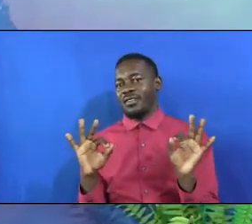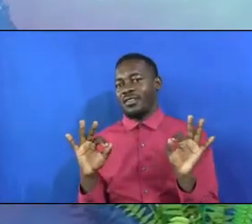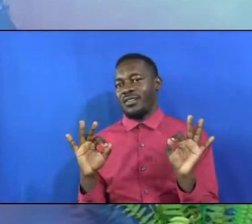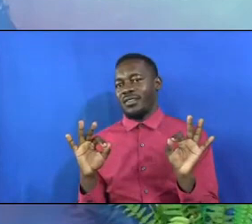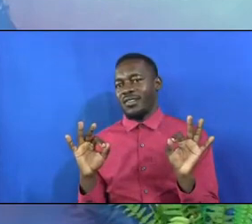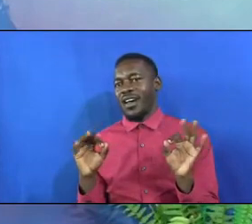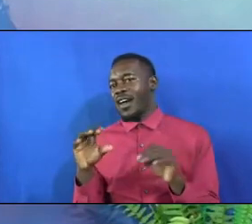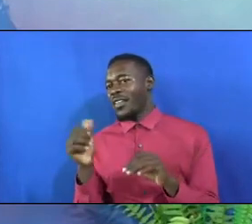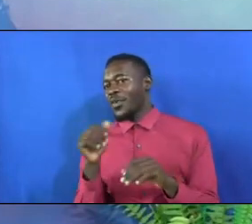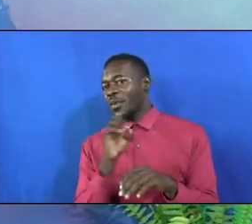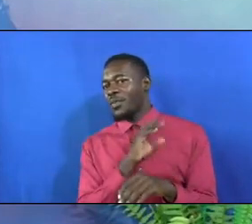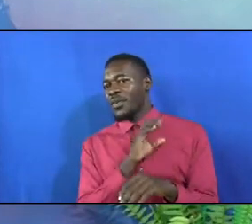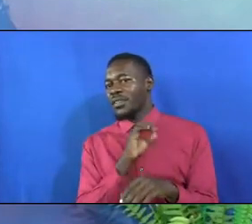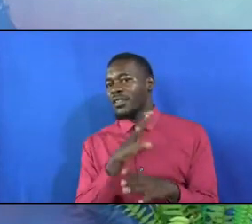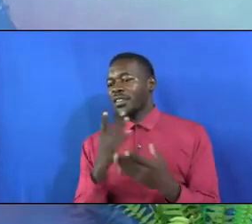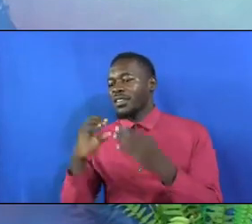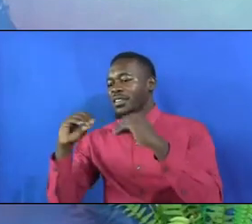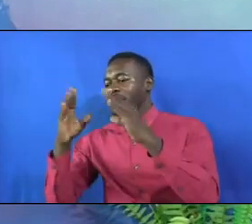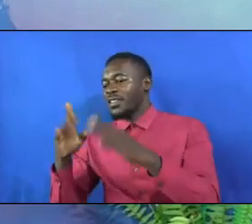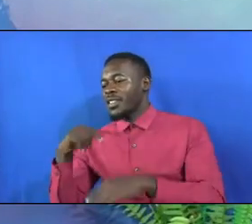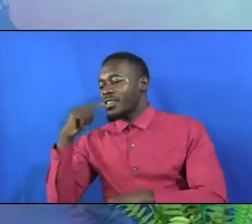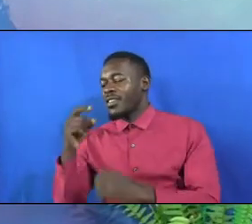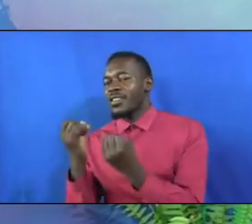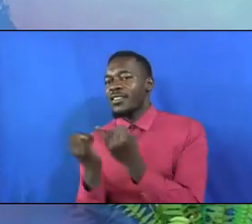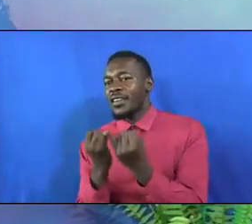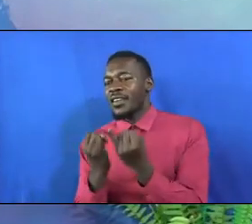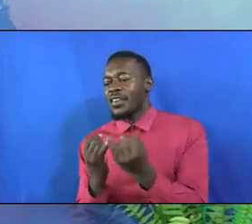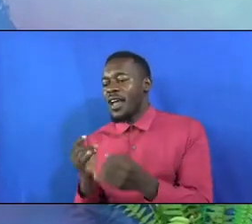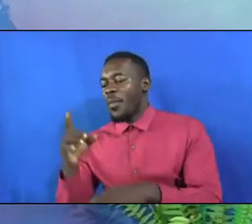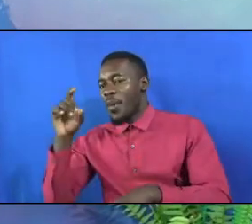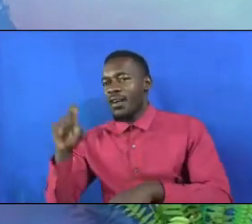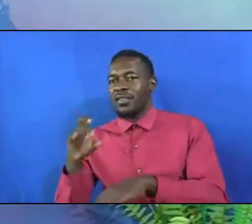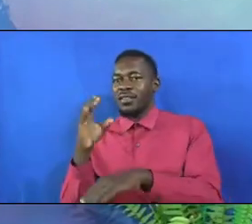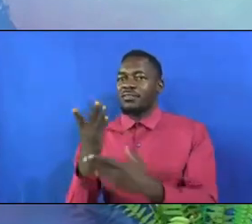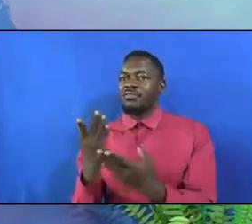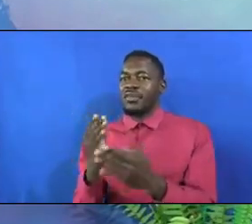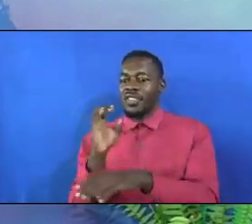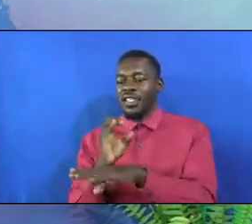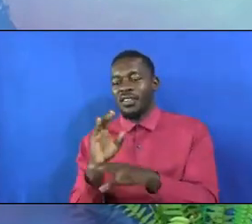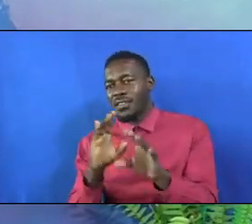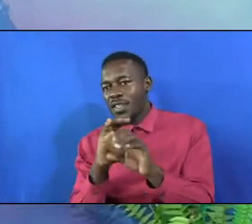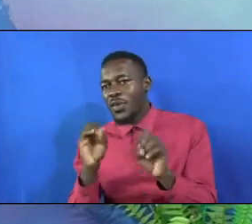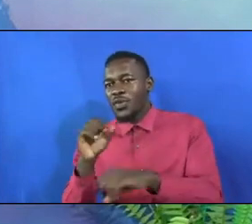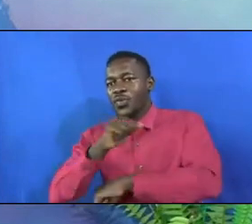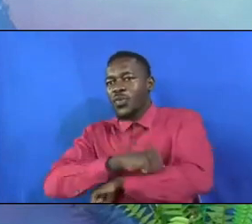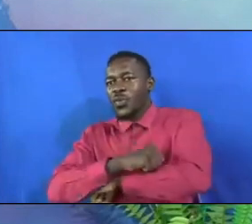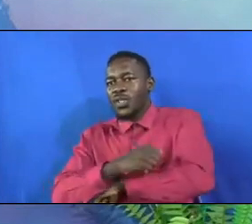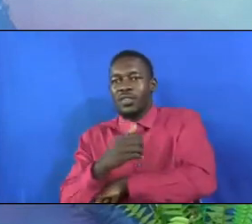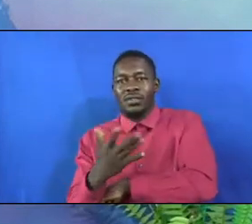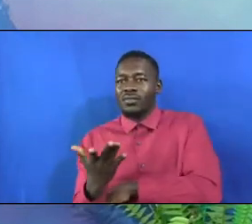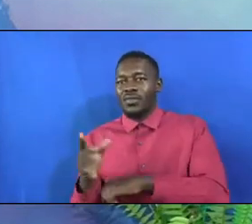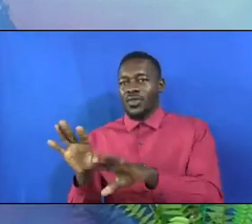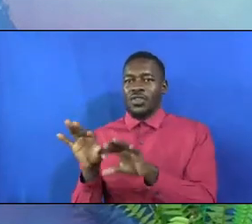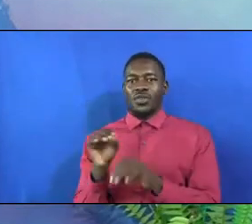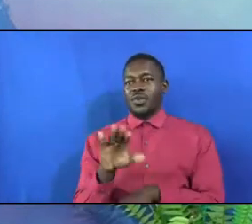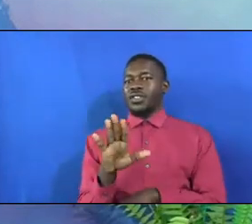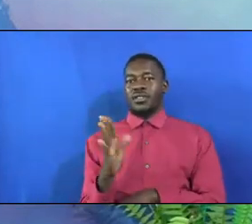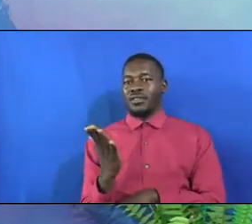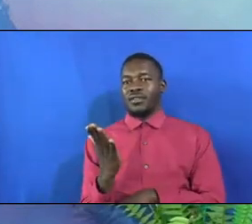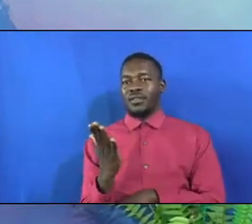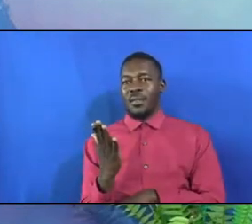Assuming that whatever is imposed on you leave you with no choice is actually a sin. Do you know